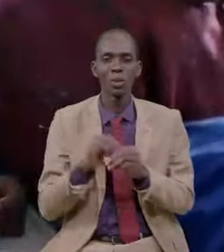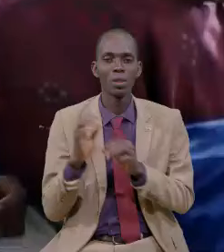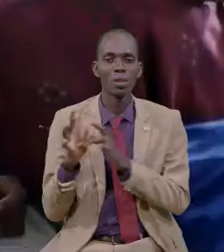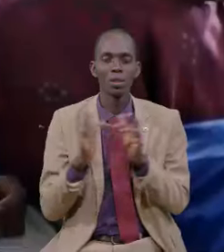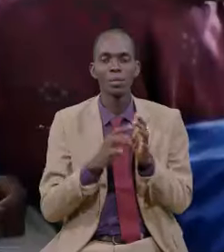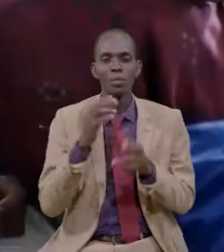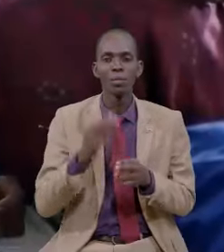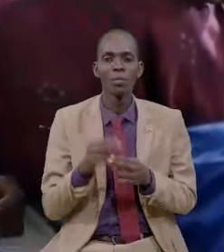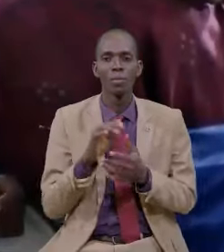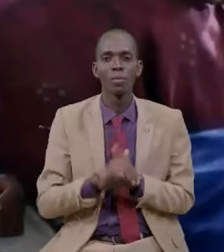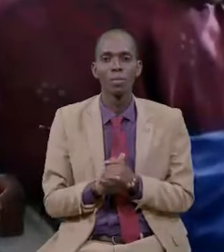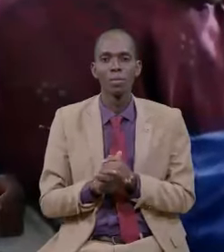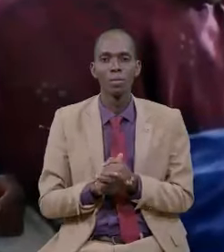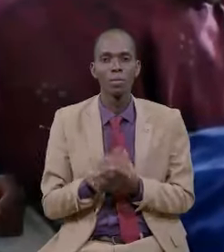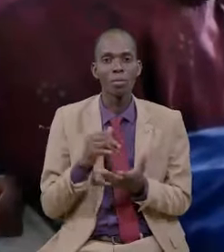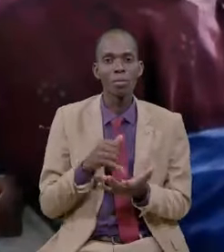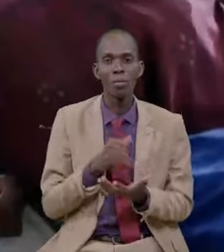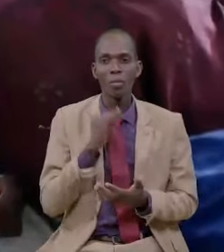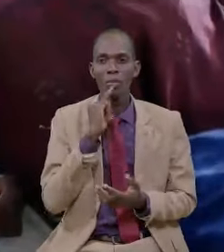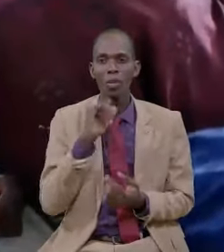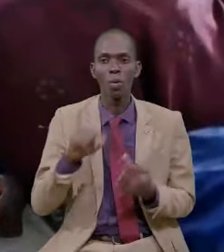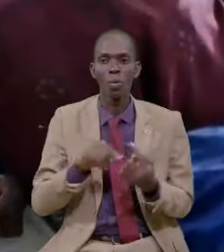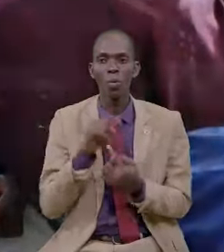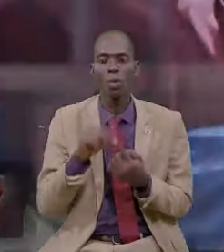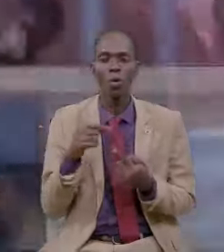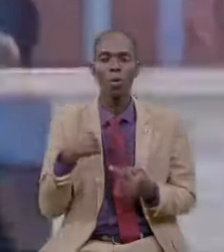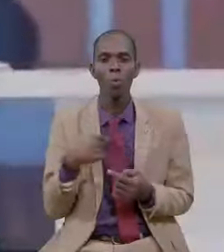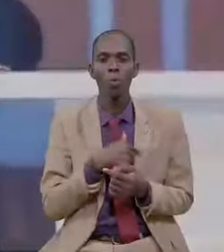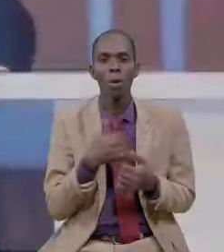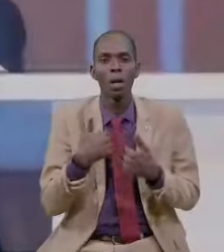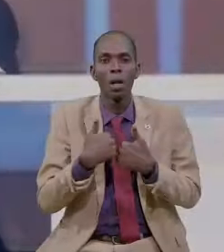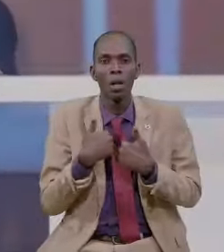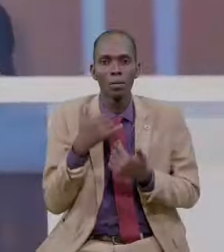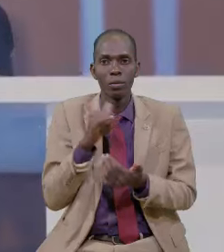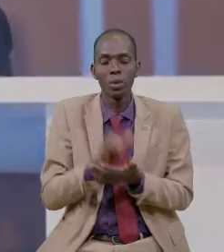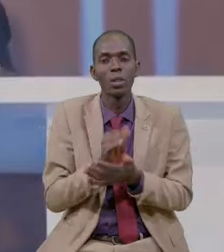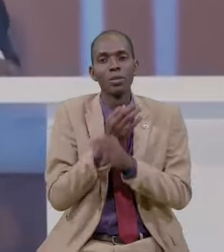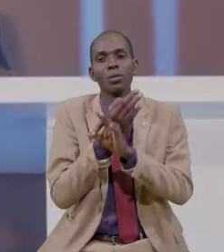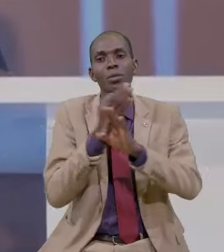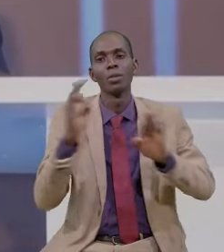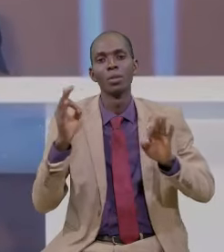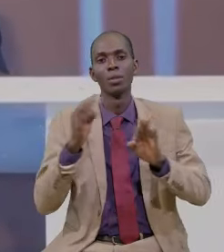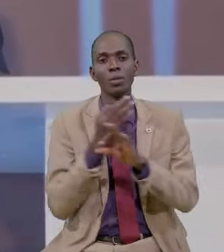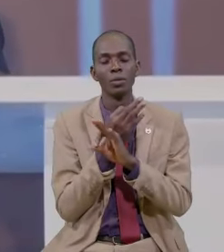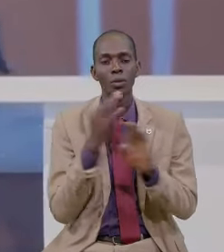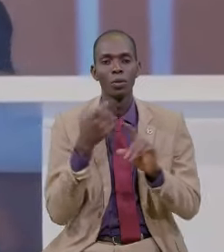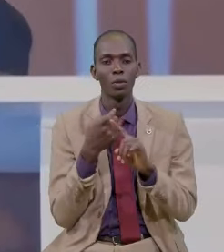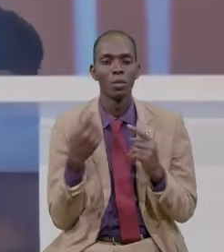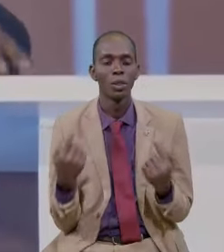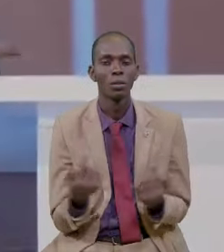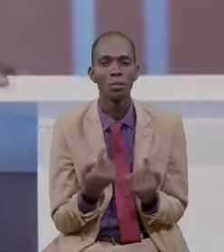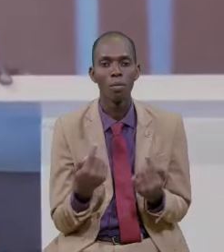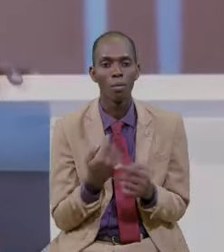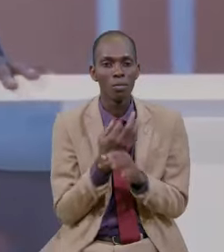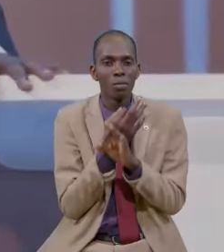Amen. It is when we have that freedom. Freedom from sin.